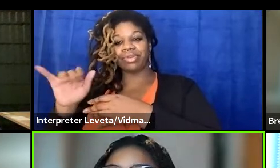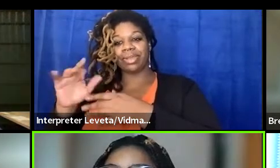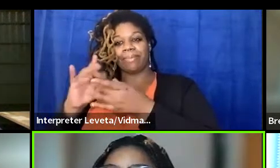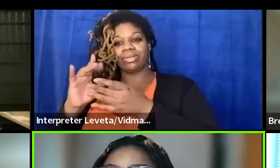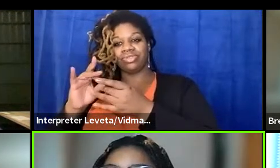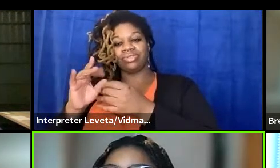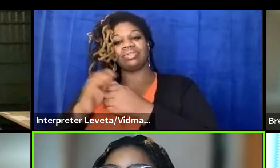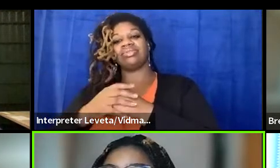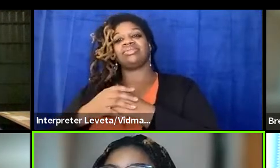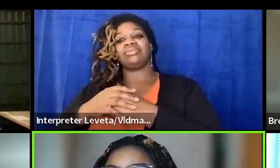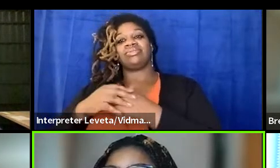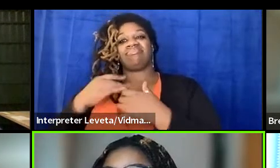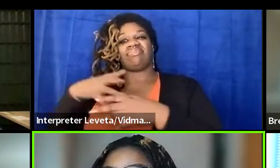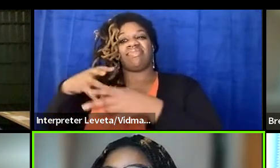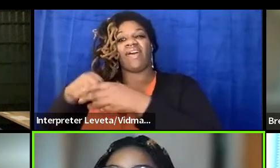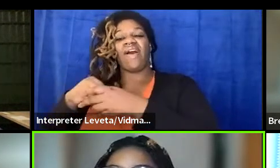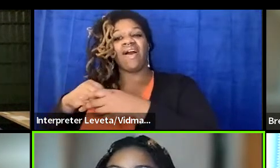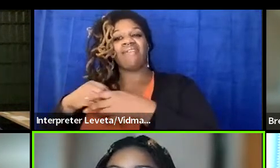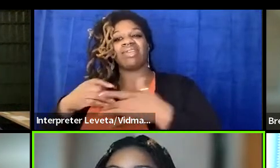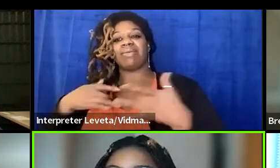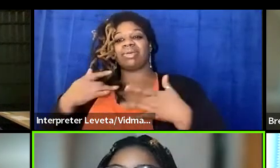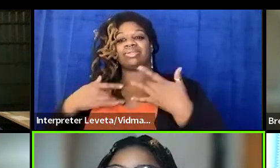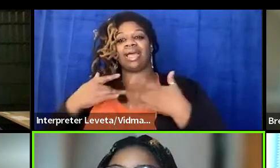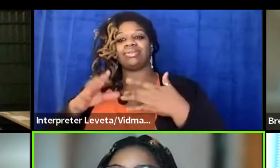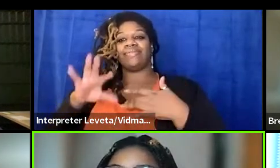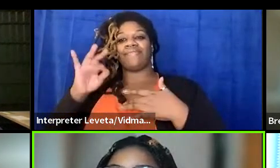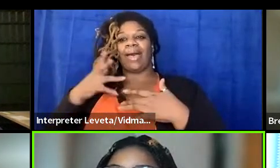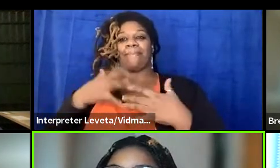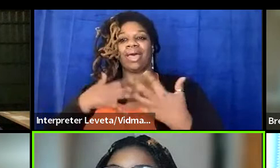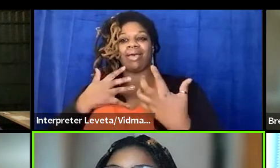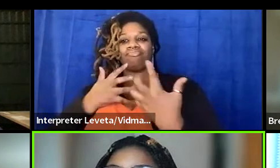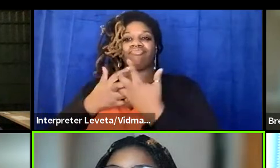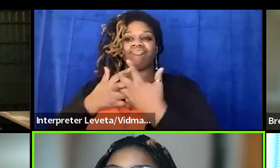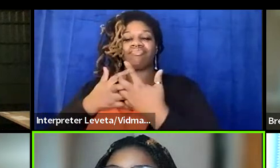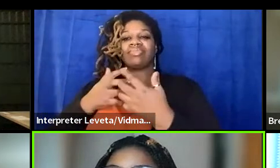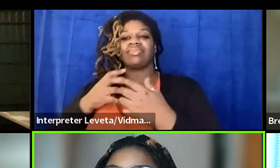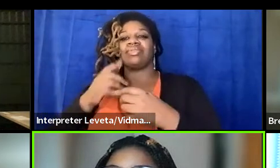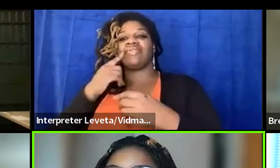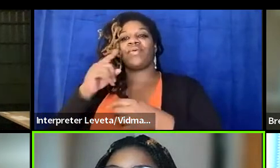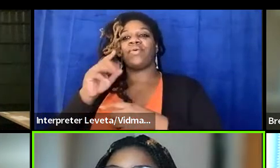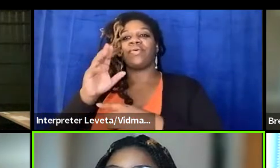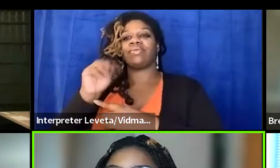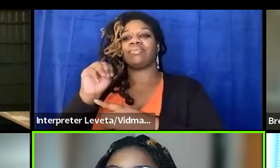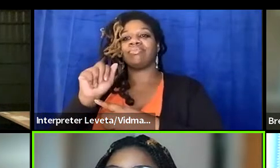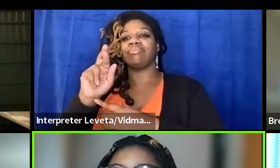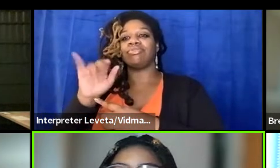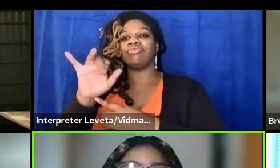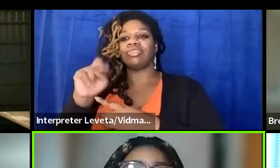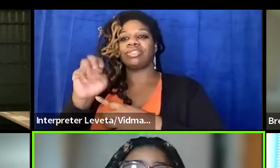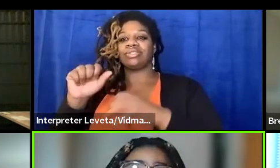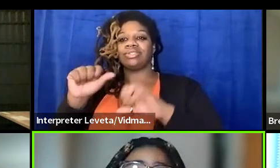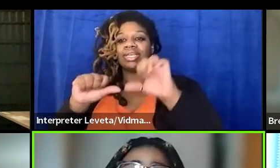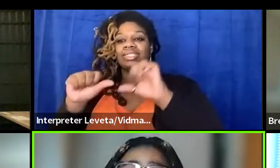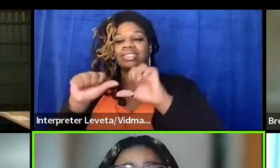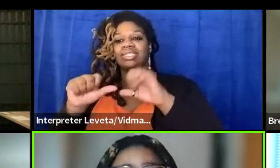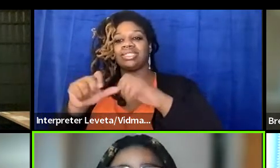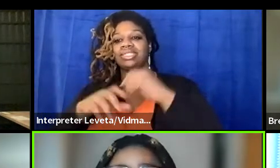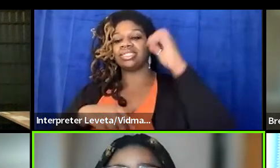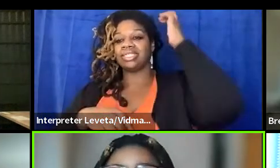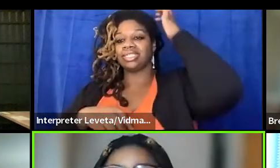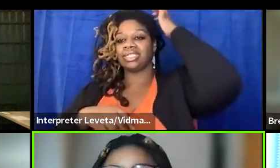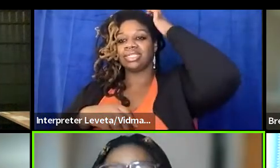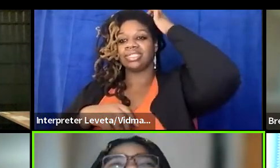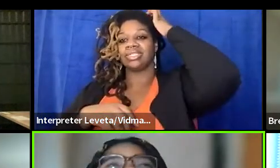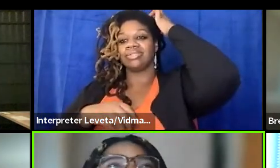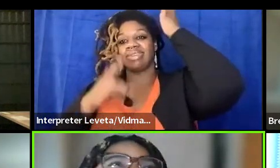niche within marine science in that way, because there's so much